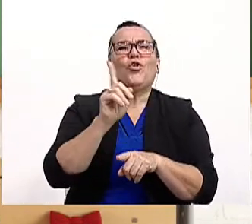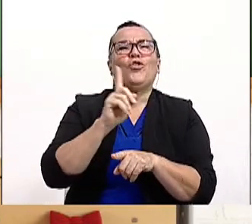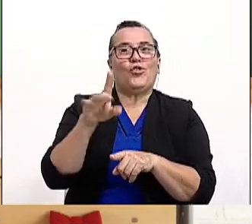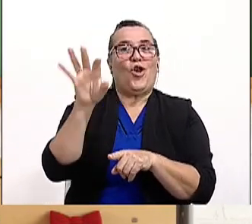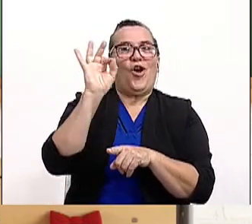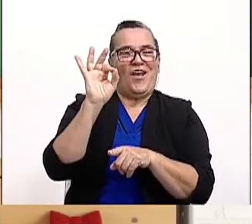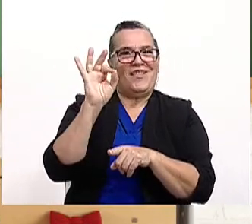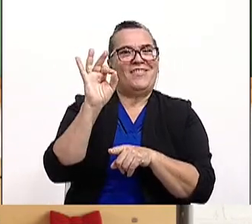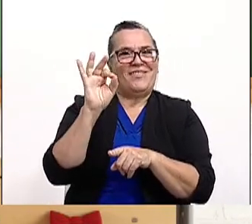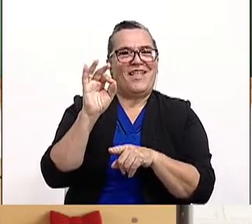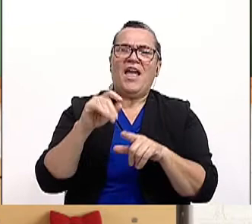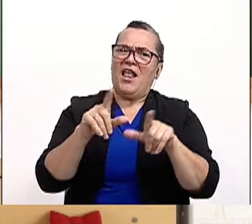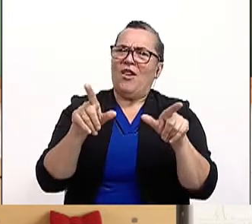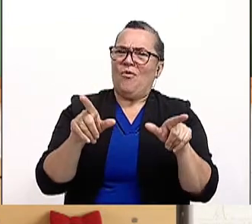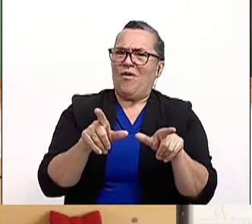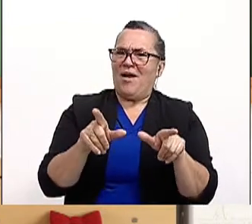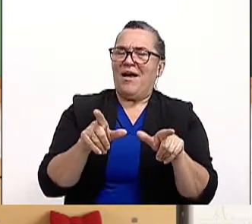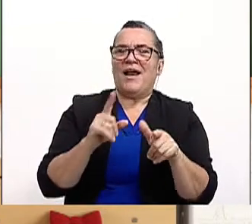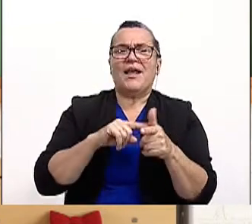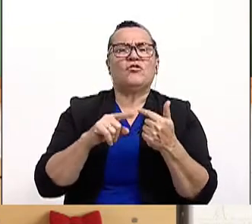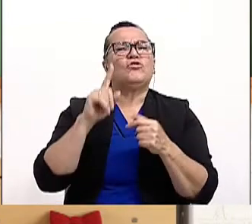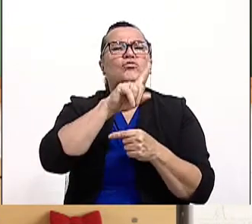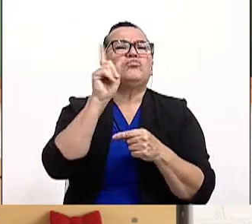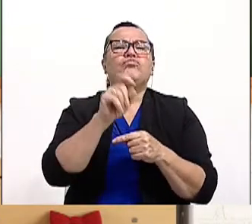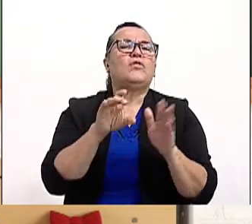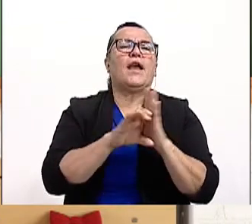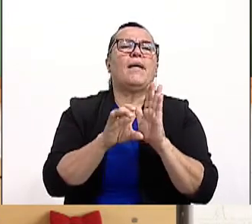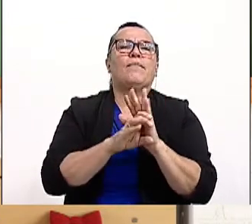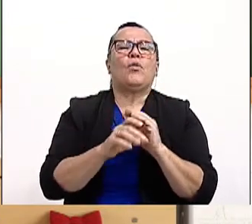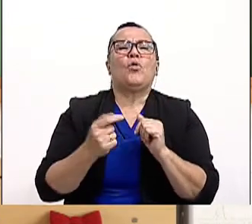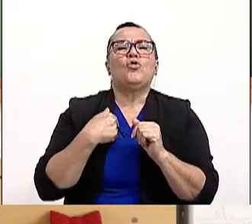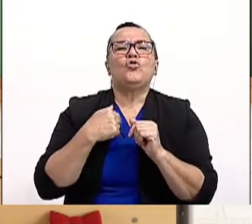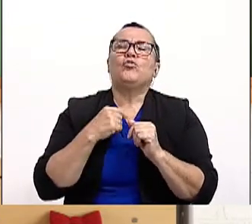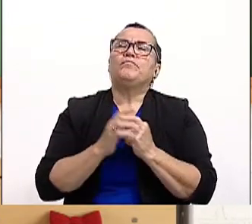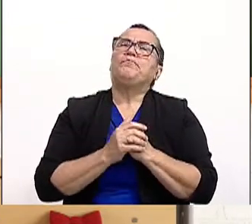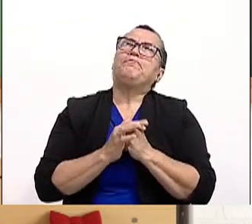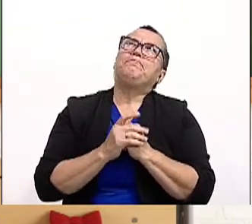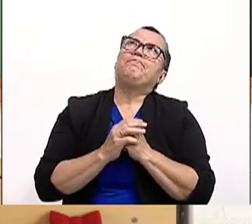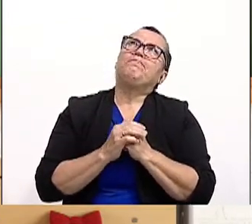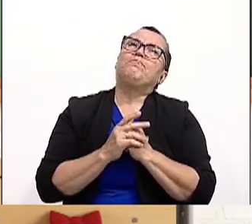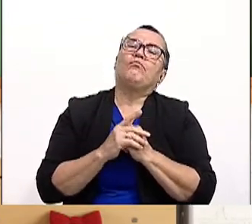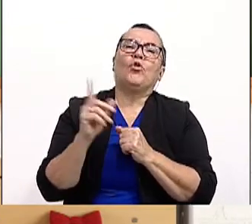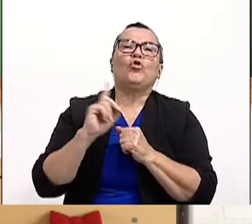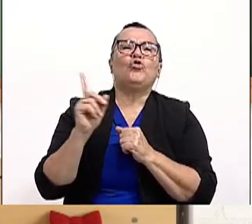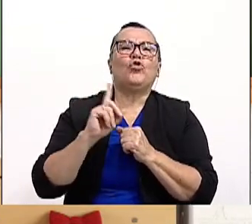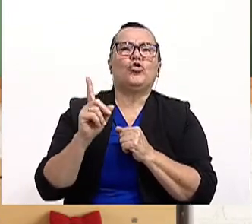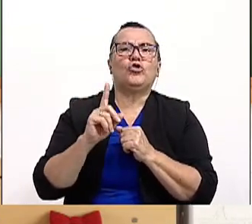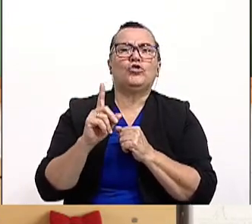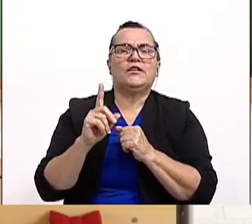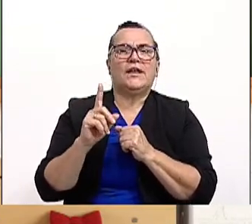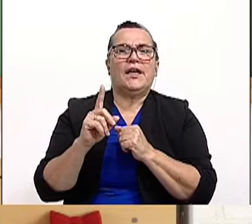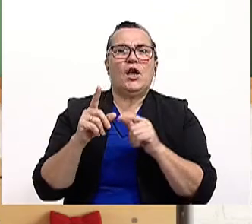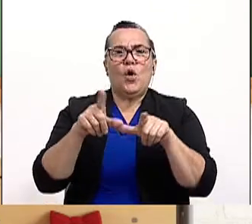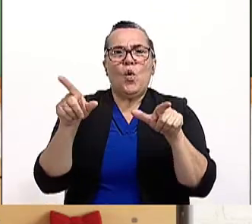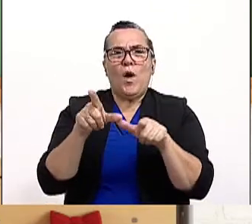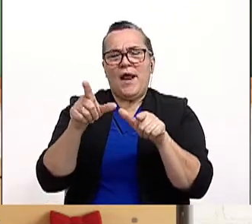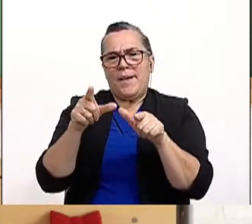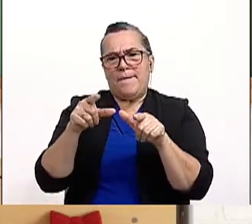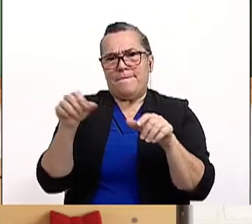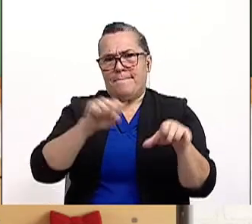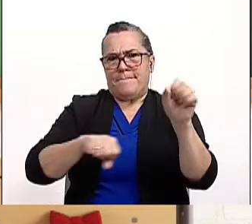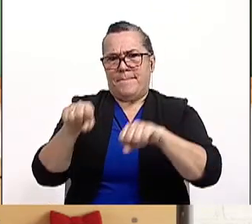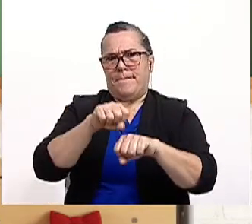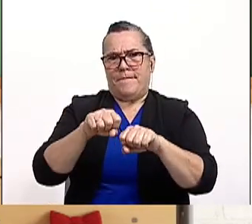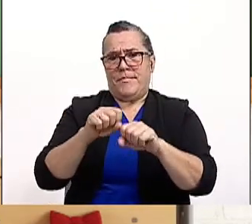So, if I ask you, for example, if I were to ask you, where is the closest supermarket from